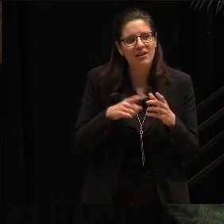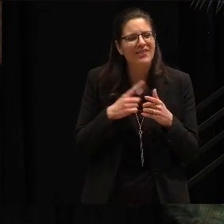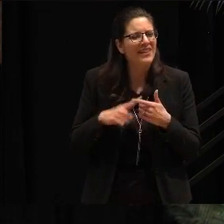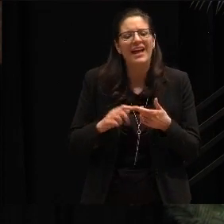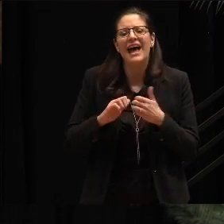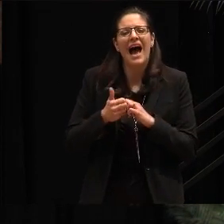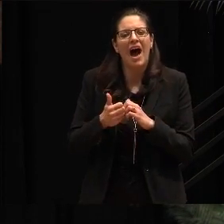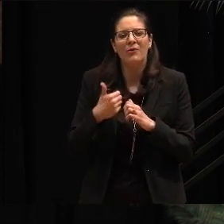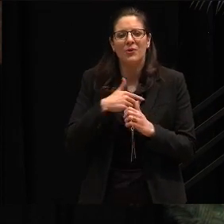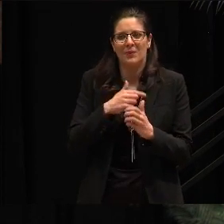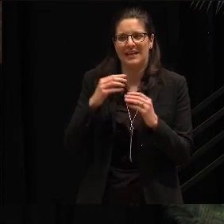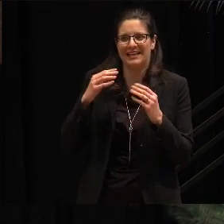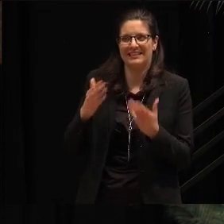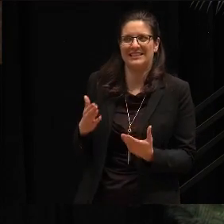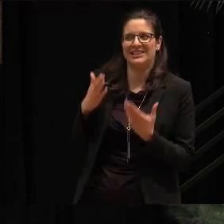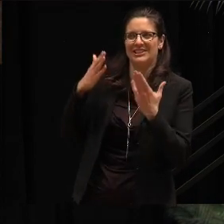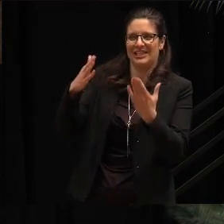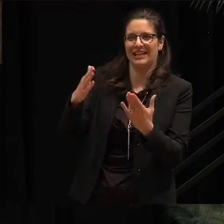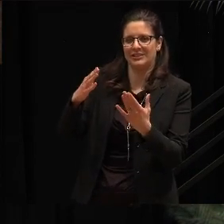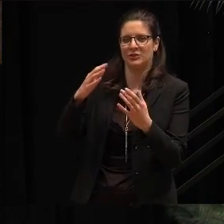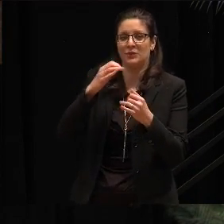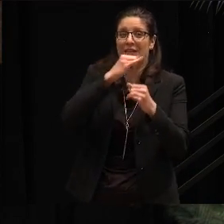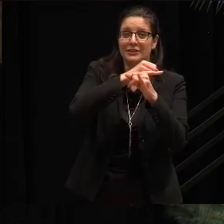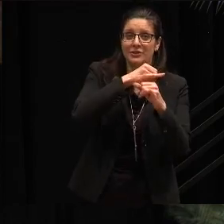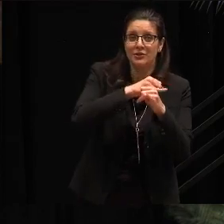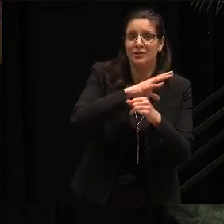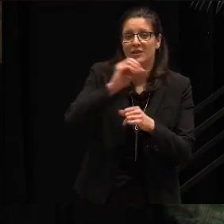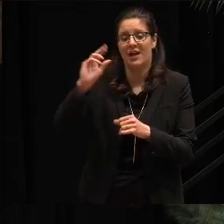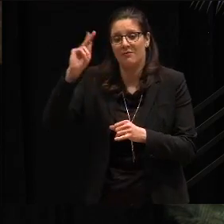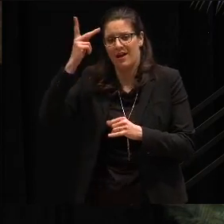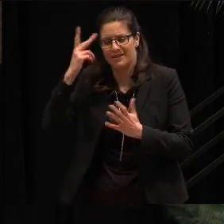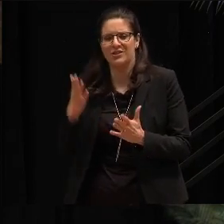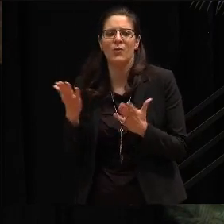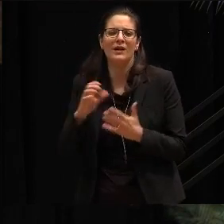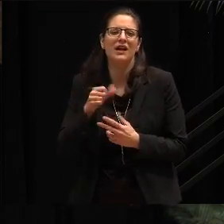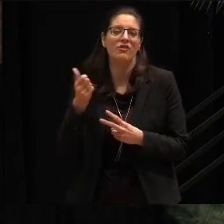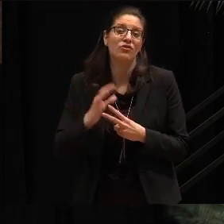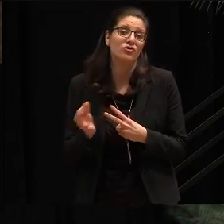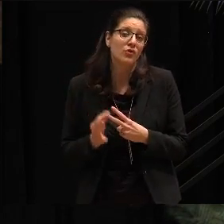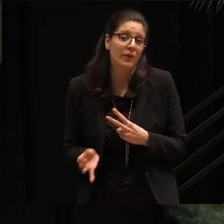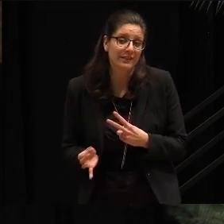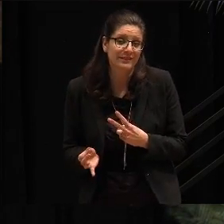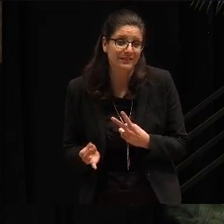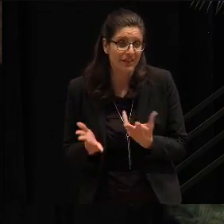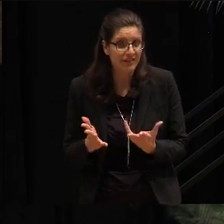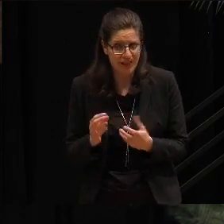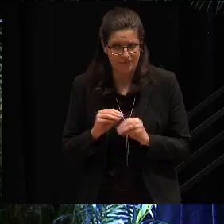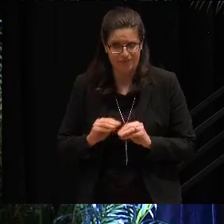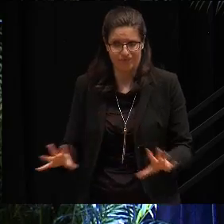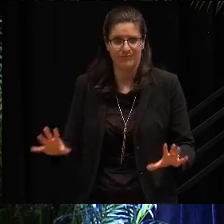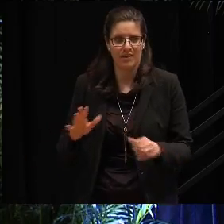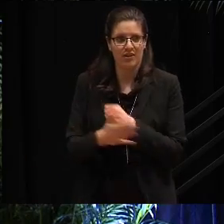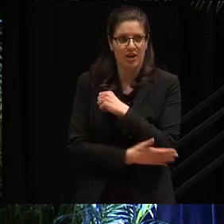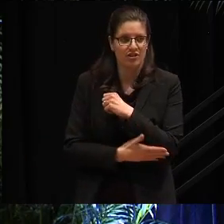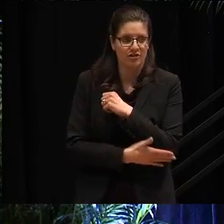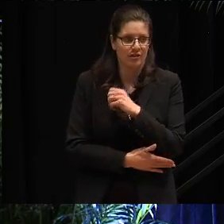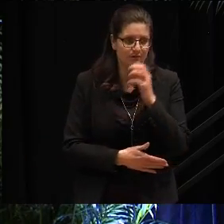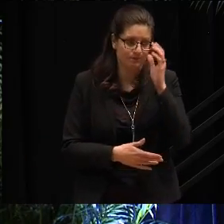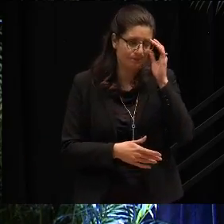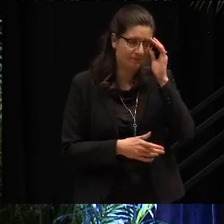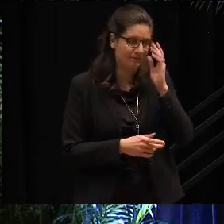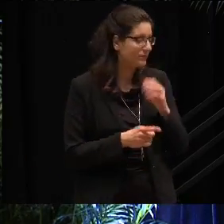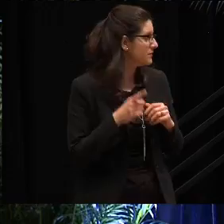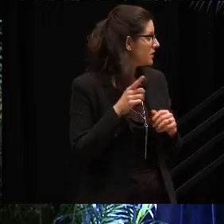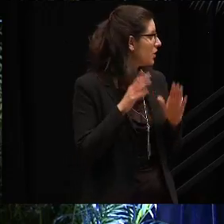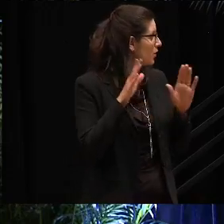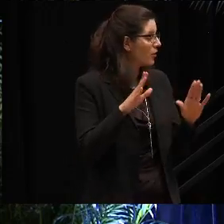to these institutions and politicians as an alternative to try and fix this issue that is plaguing our country? Well, I think you make a great observation. I mean,